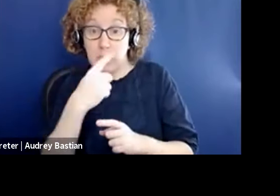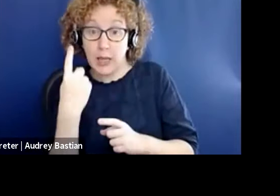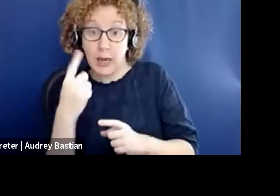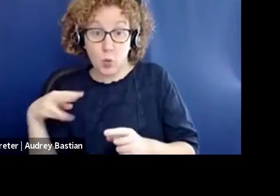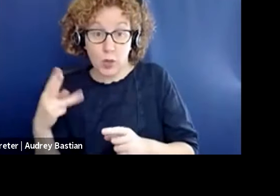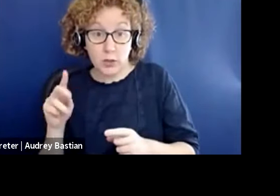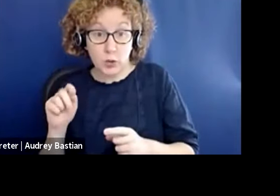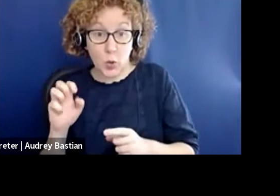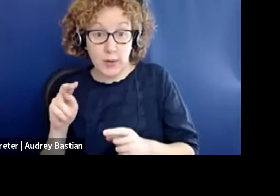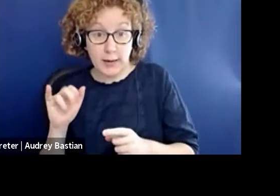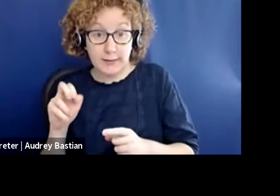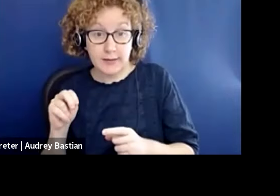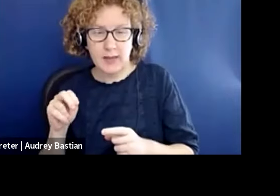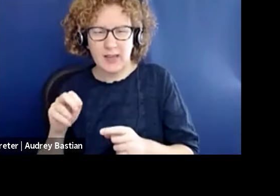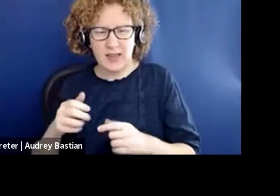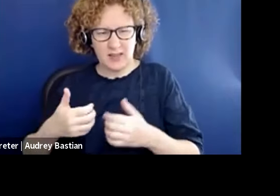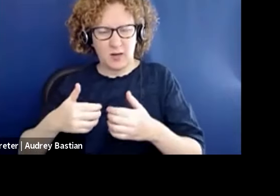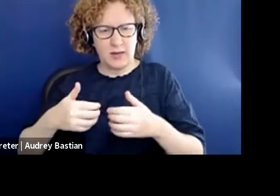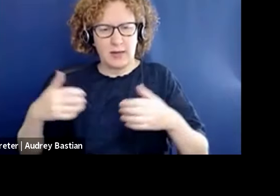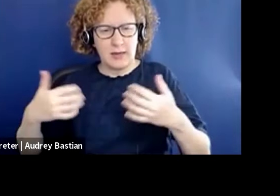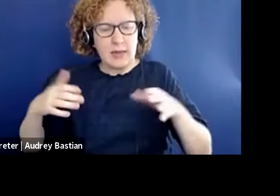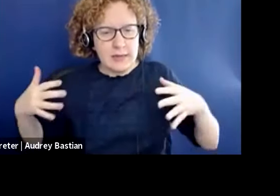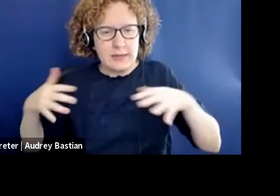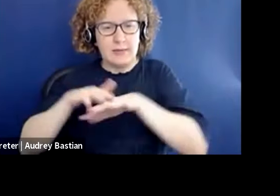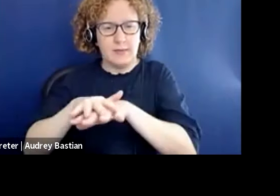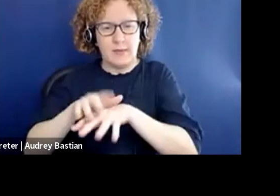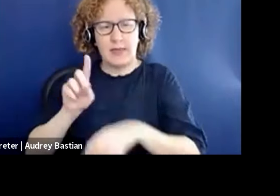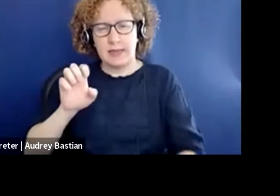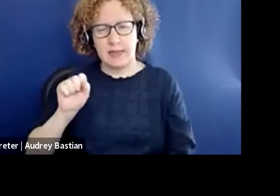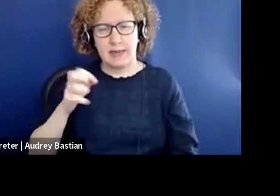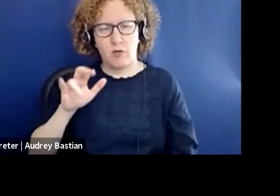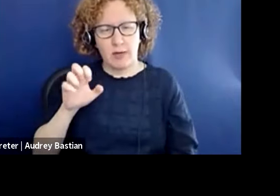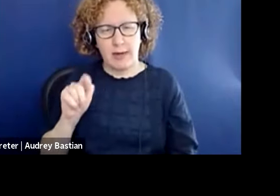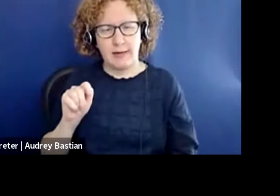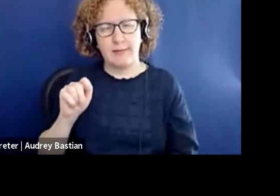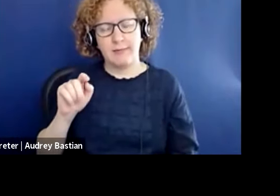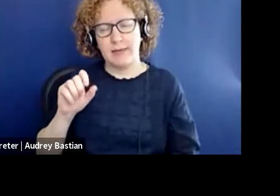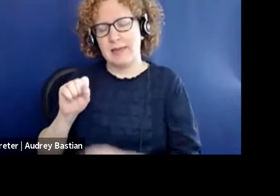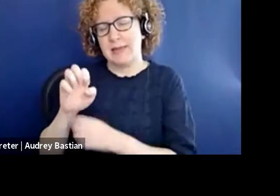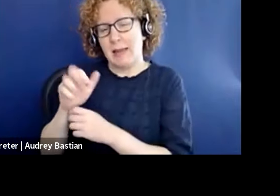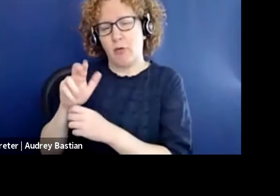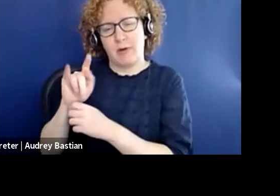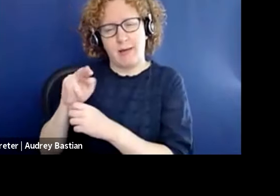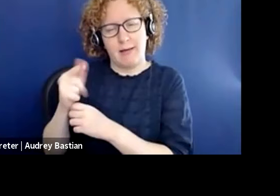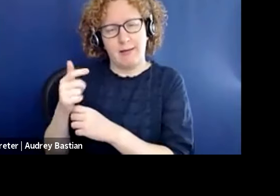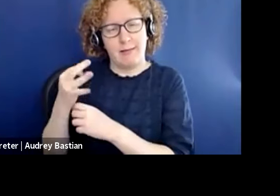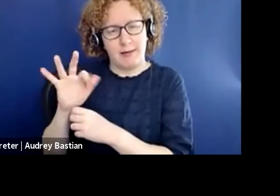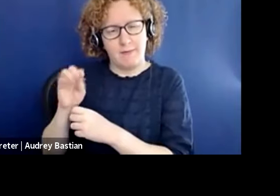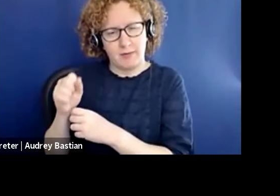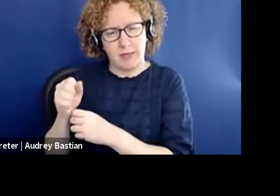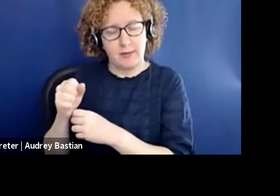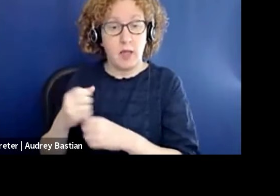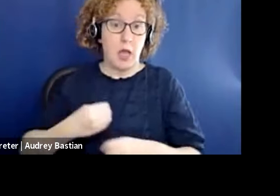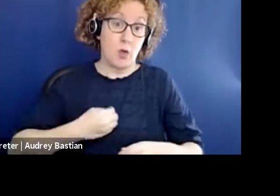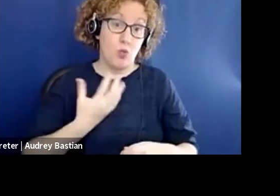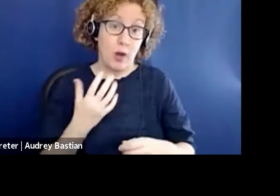began desegregating Ward 4 in the late 1950s, and white former residents whose families moved away from these neighborhoods during